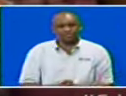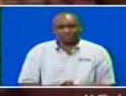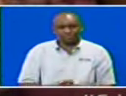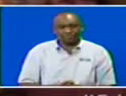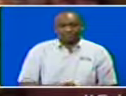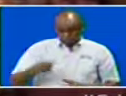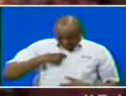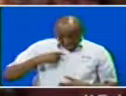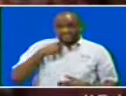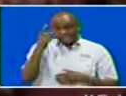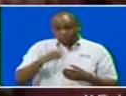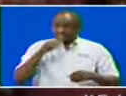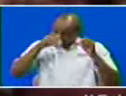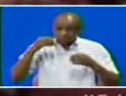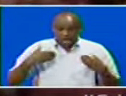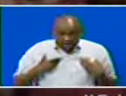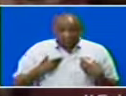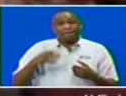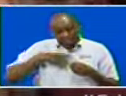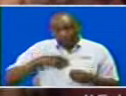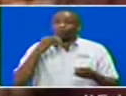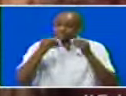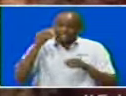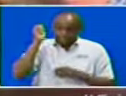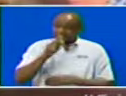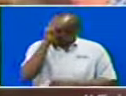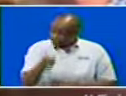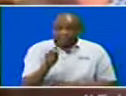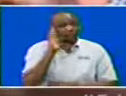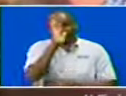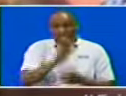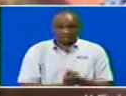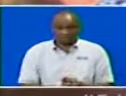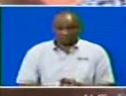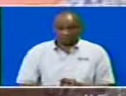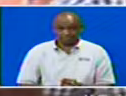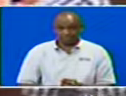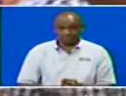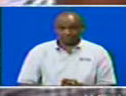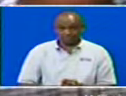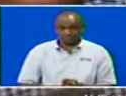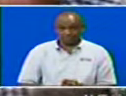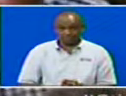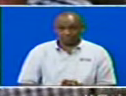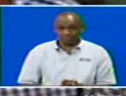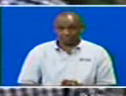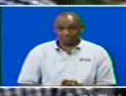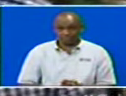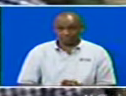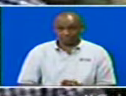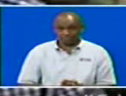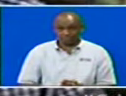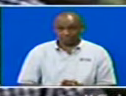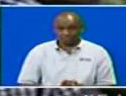Because we subjected ourselves to the election and the will of the people of Busia must be respected. Leaders, you cannot